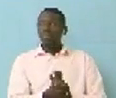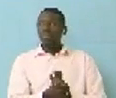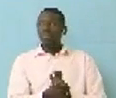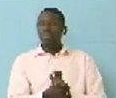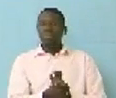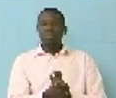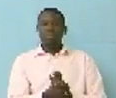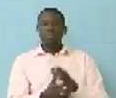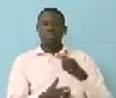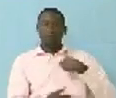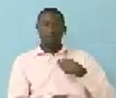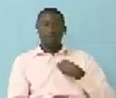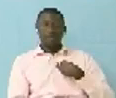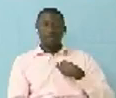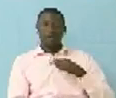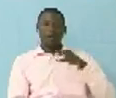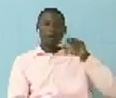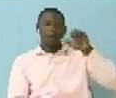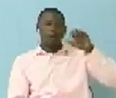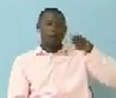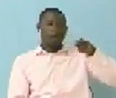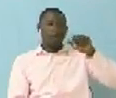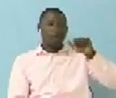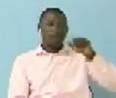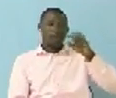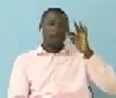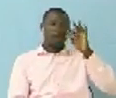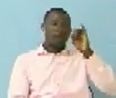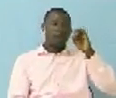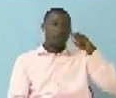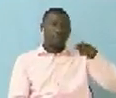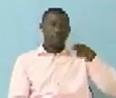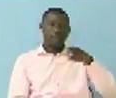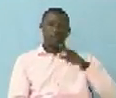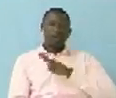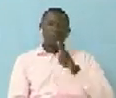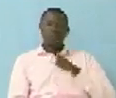So for me, Martin had no cause to beat him,